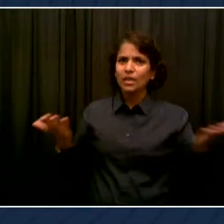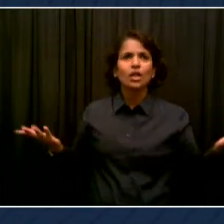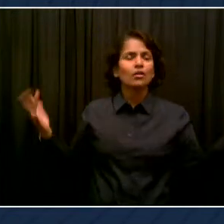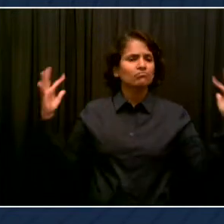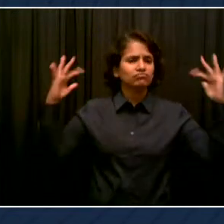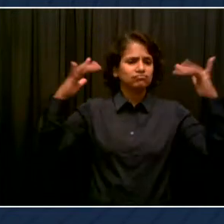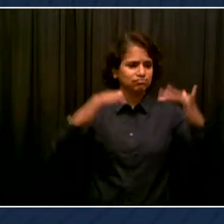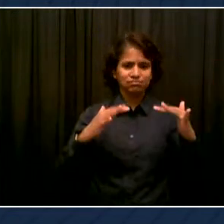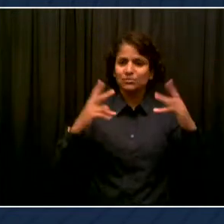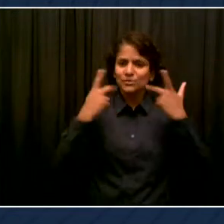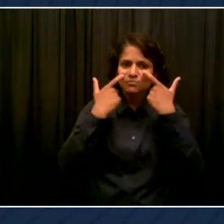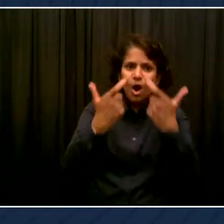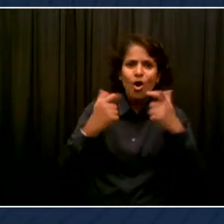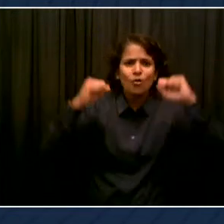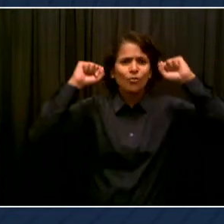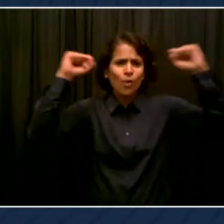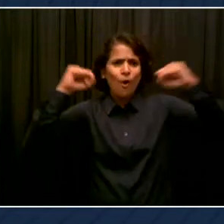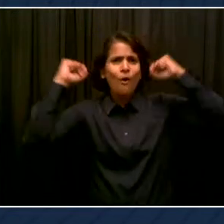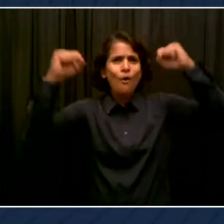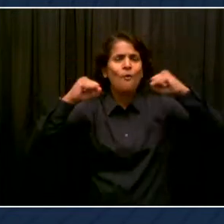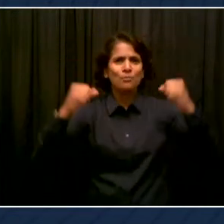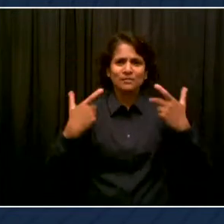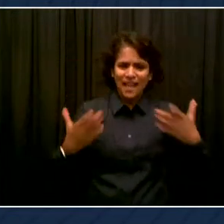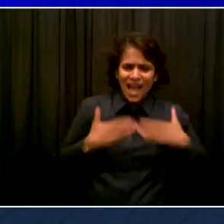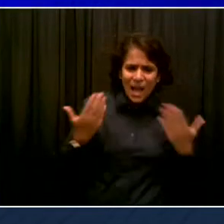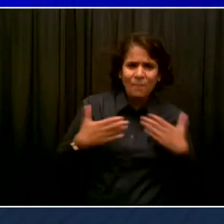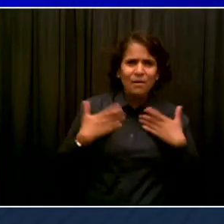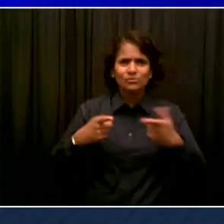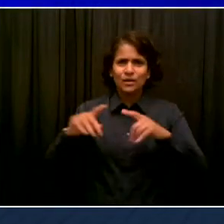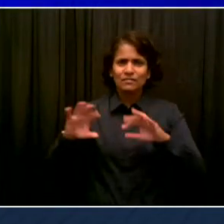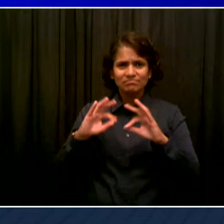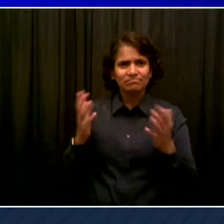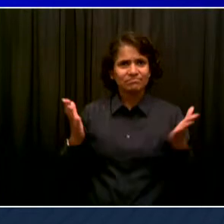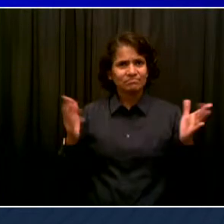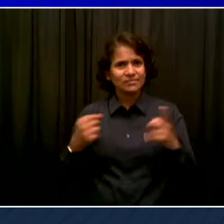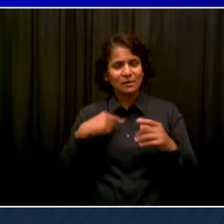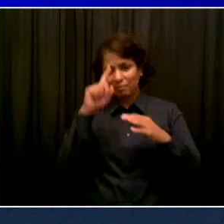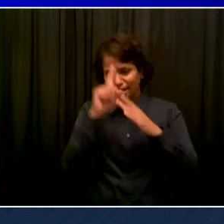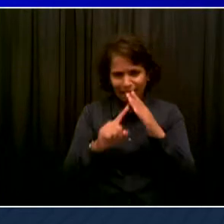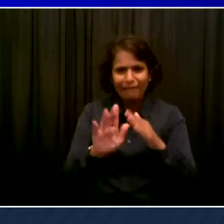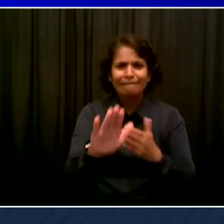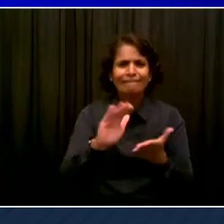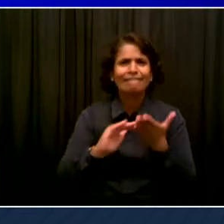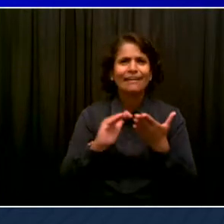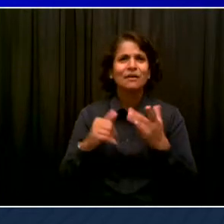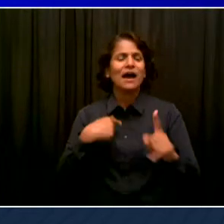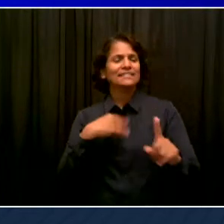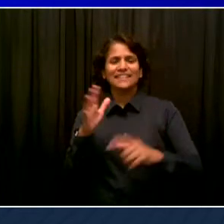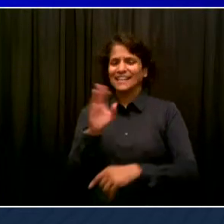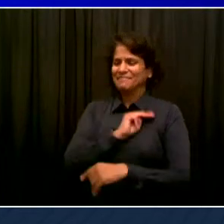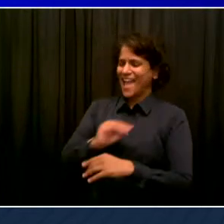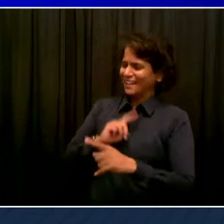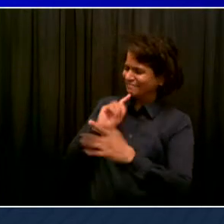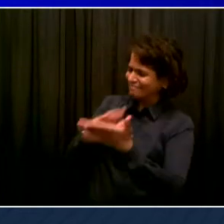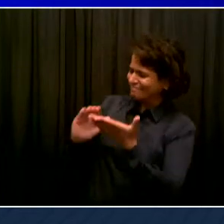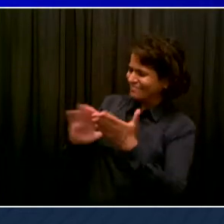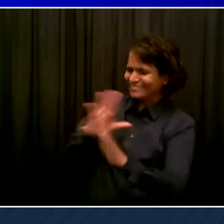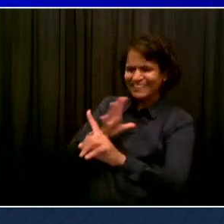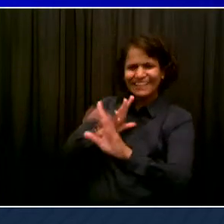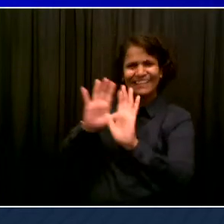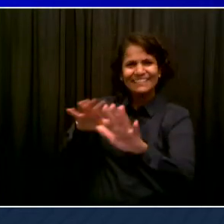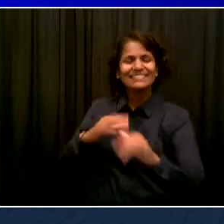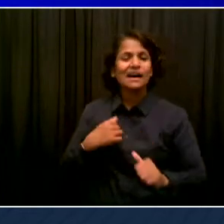sorry about this. John, you're doing fine. You're doing fine. Okay, no, my apologies. To help bring communities